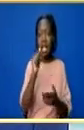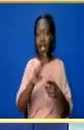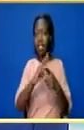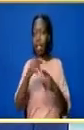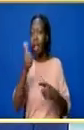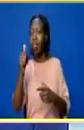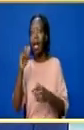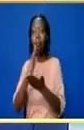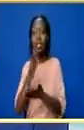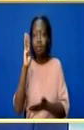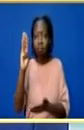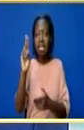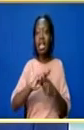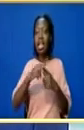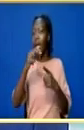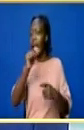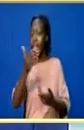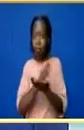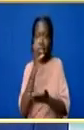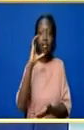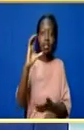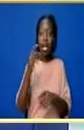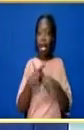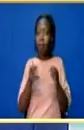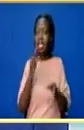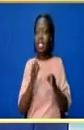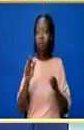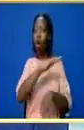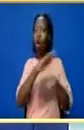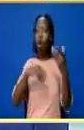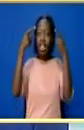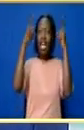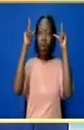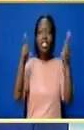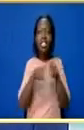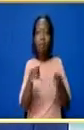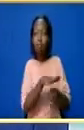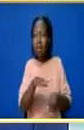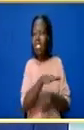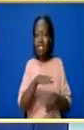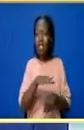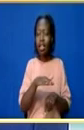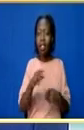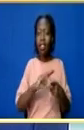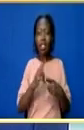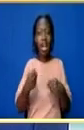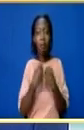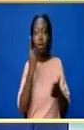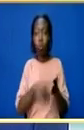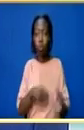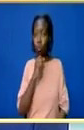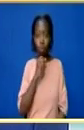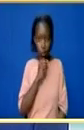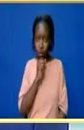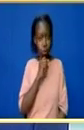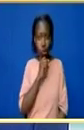D. Spread them evenly. Okay. But if you put all the cows that are supposed to fit in four paddocks in one paddock, then that is what you are